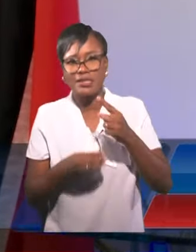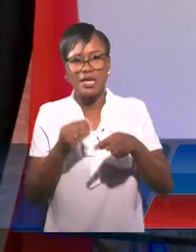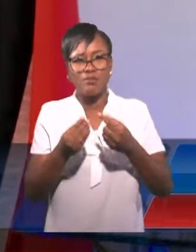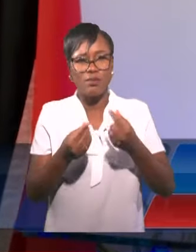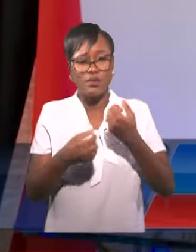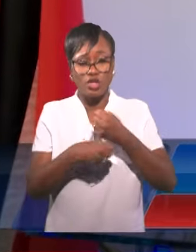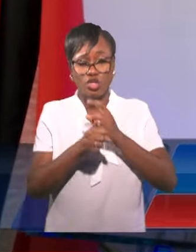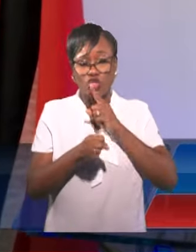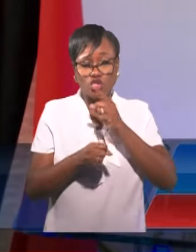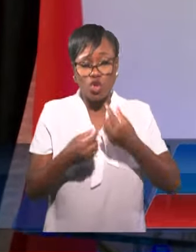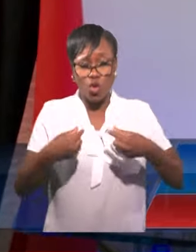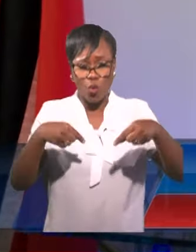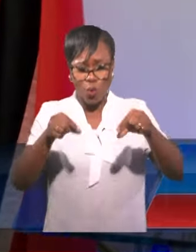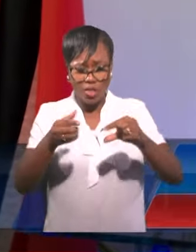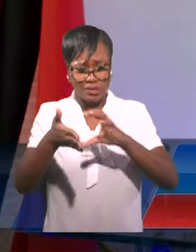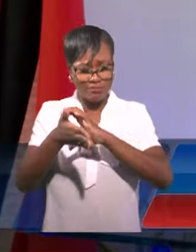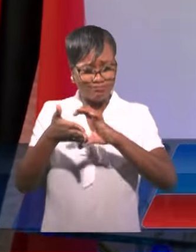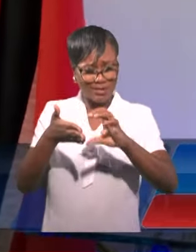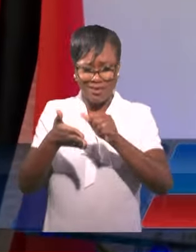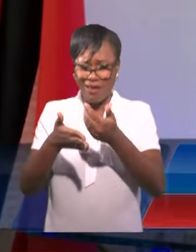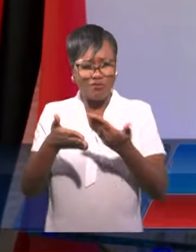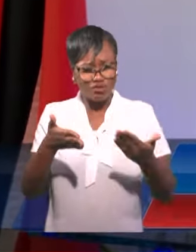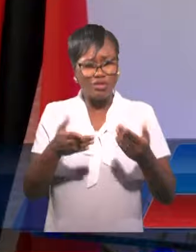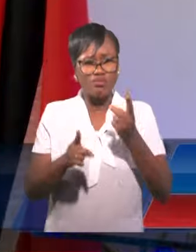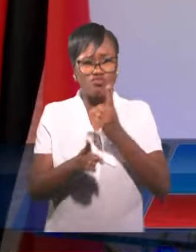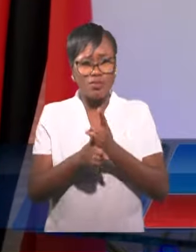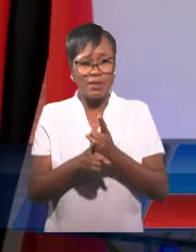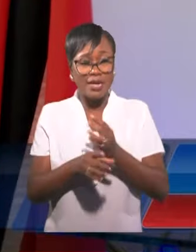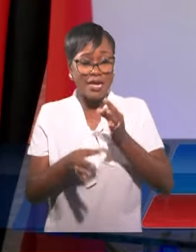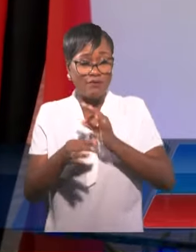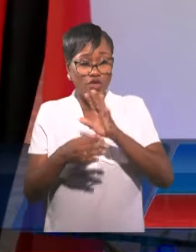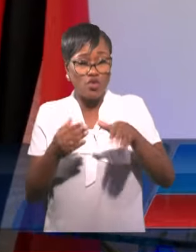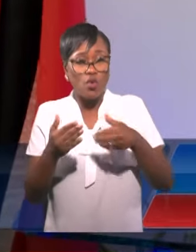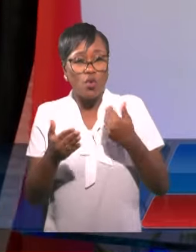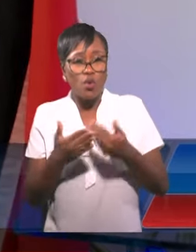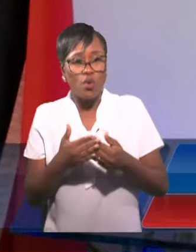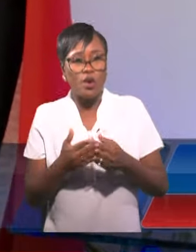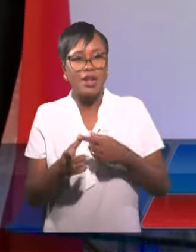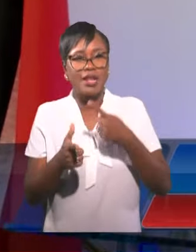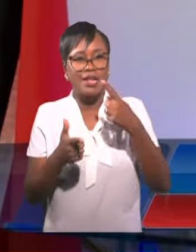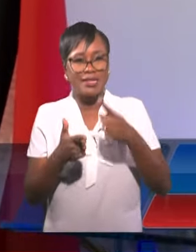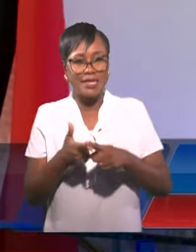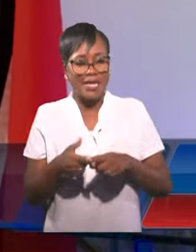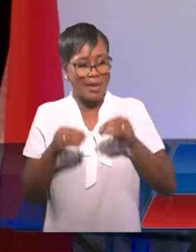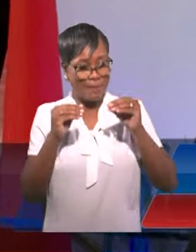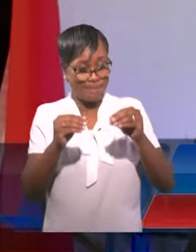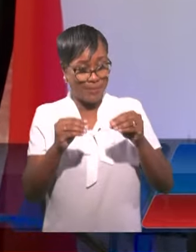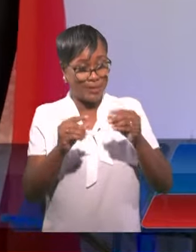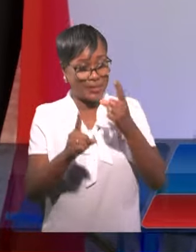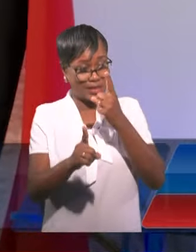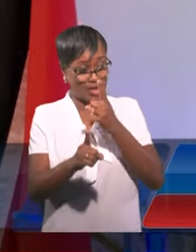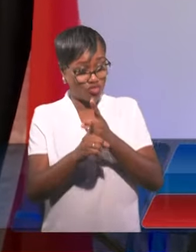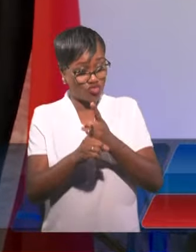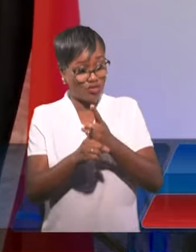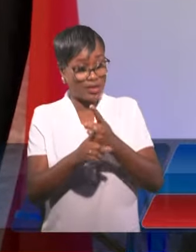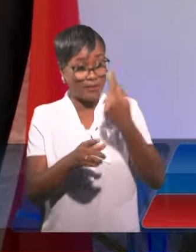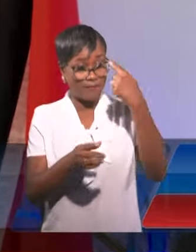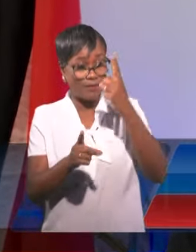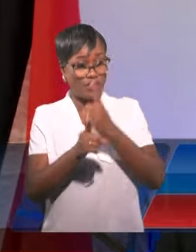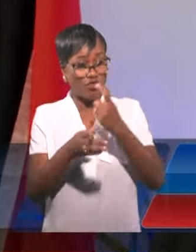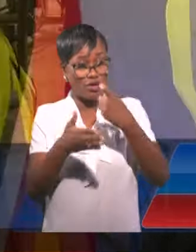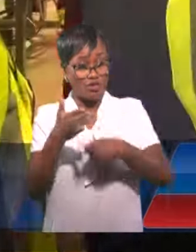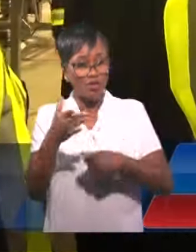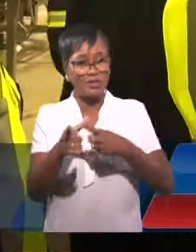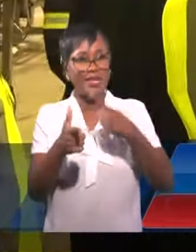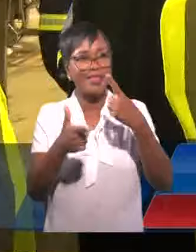quality is on point, the packaging is on point. And if we do all of those things, we get the product in front of the right consumer at the right price, the volume is going to